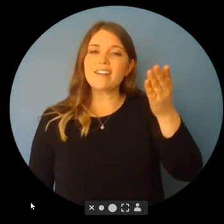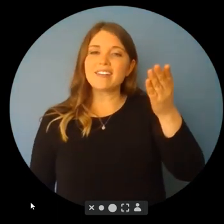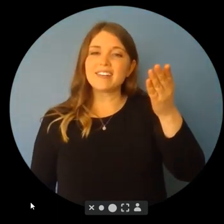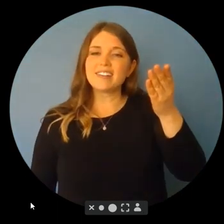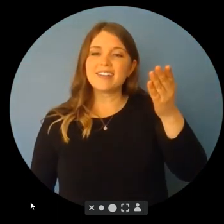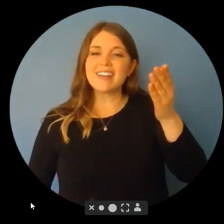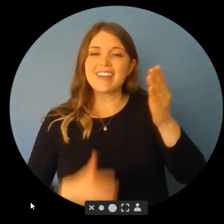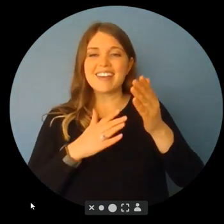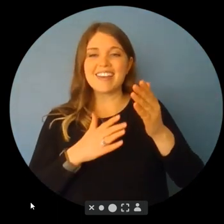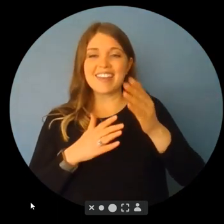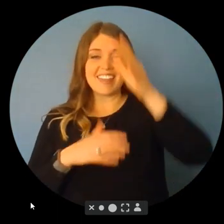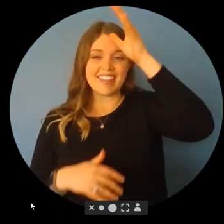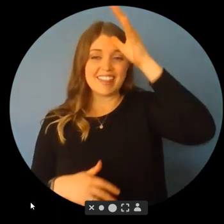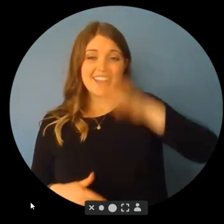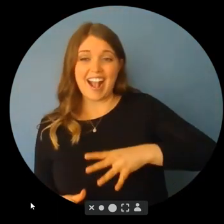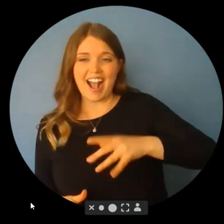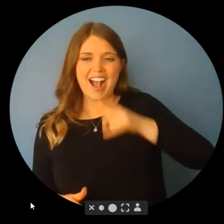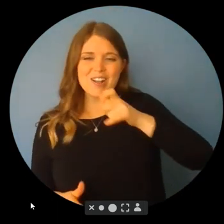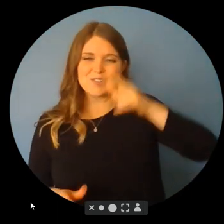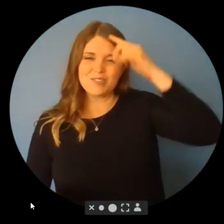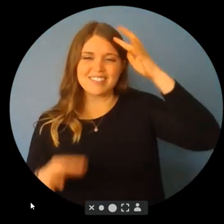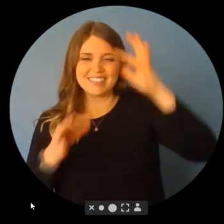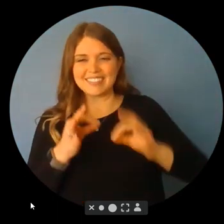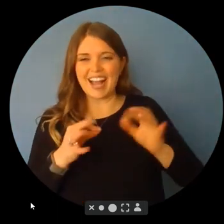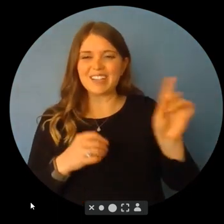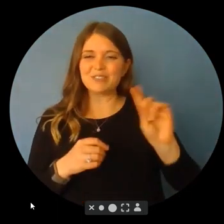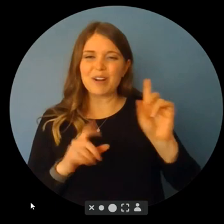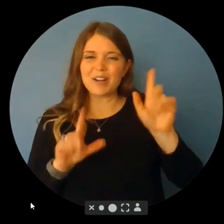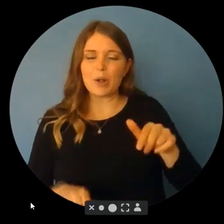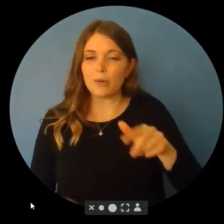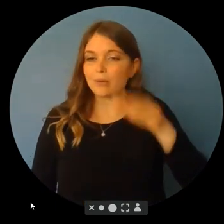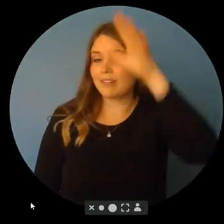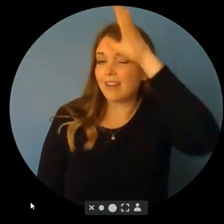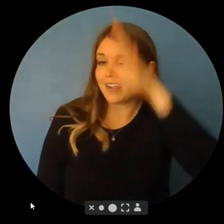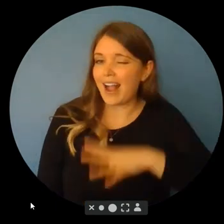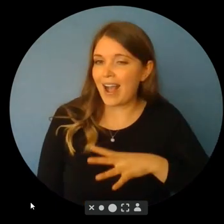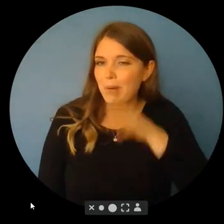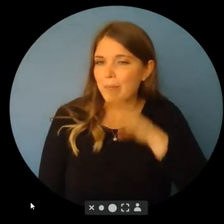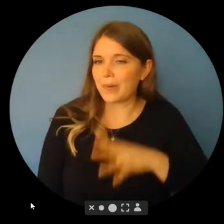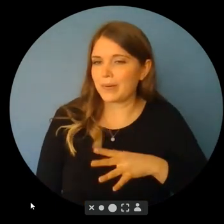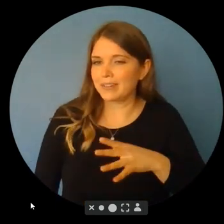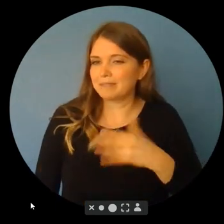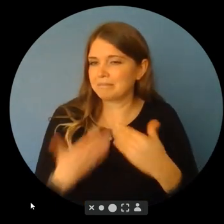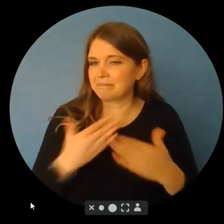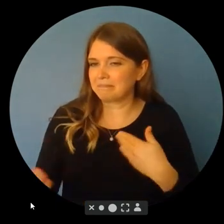And you are the guy who will decide where to go. Guy or girl.